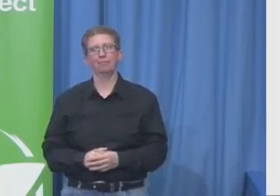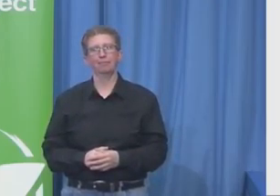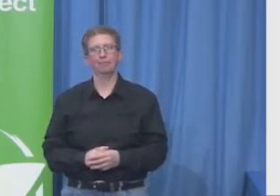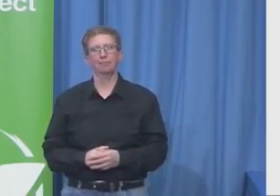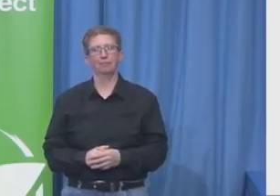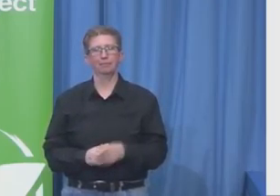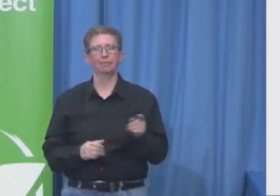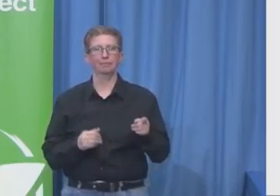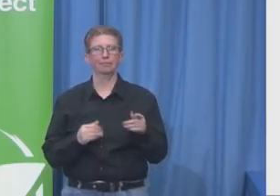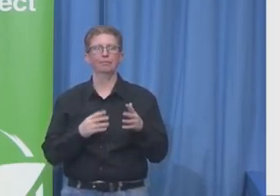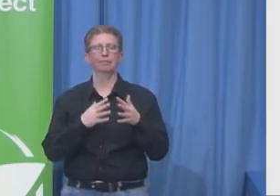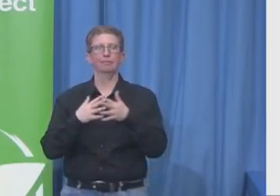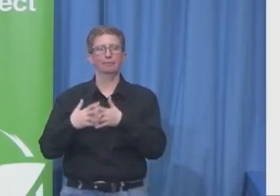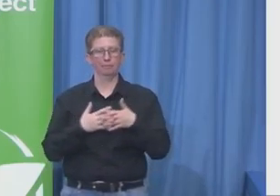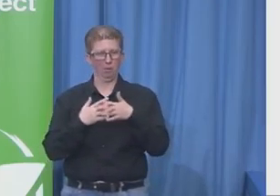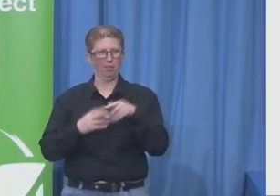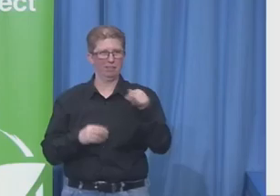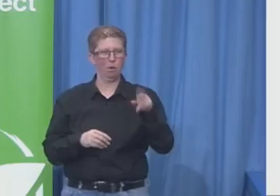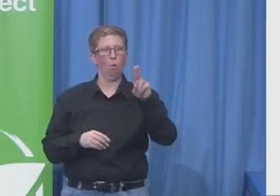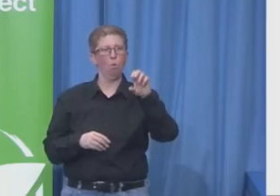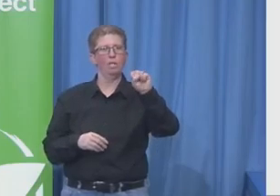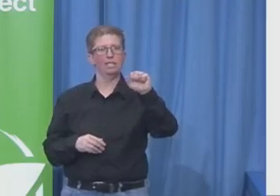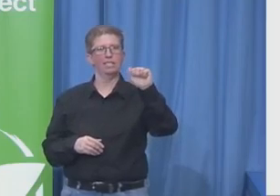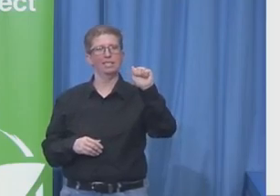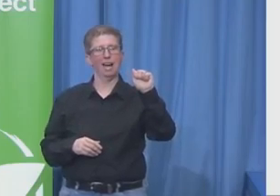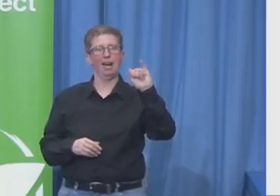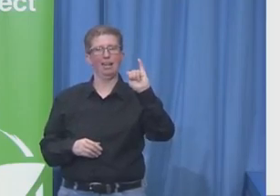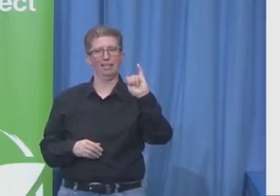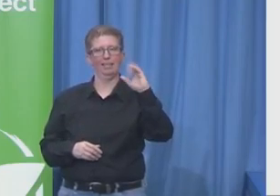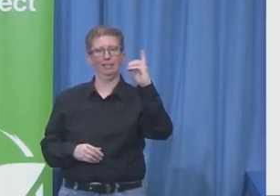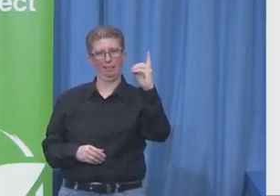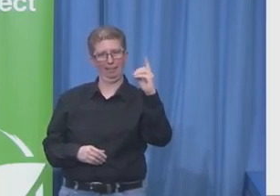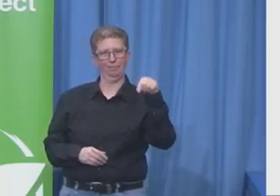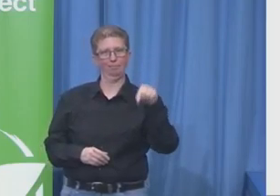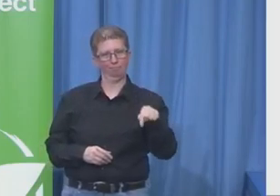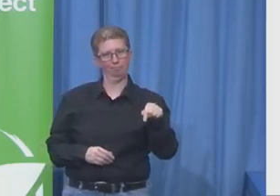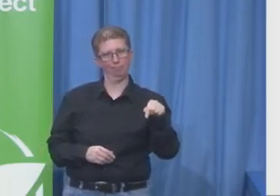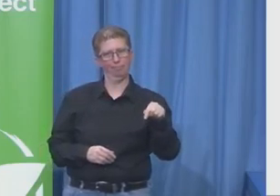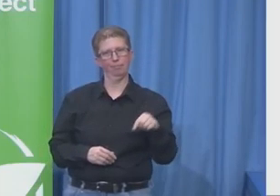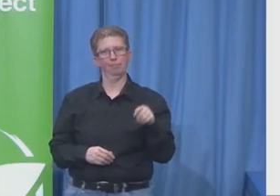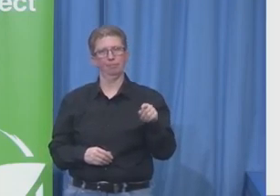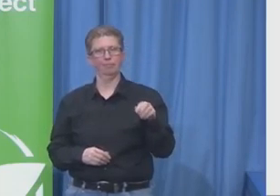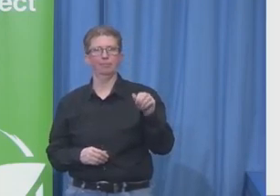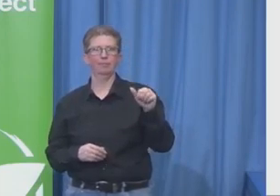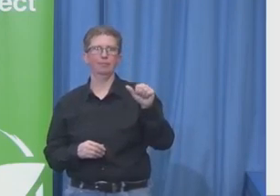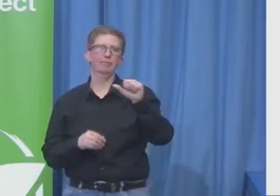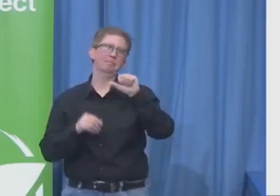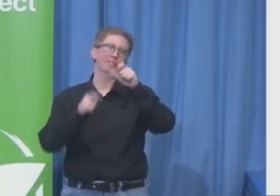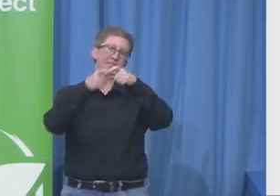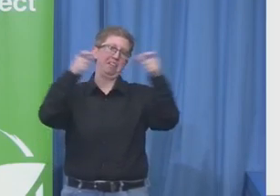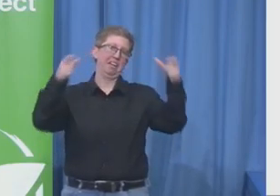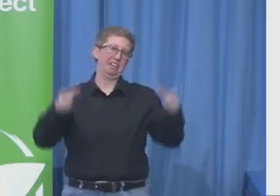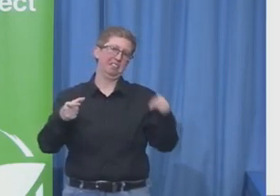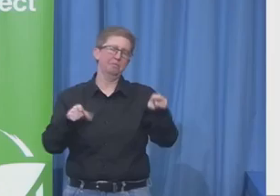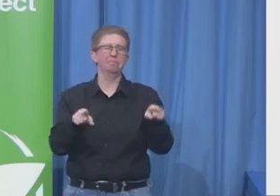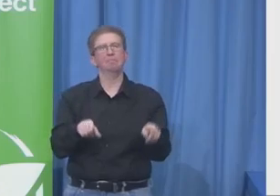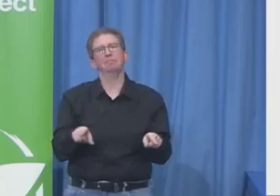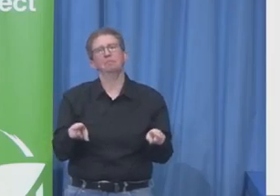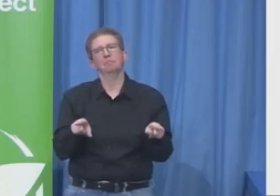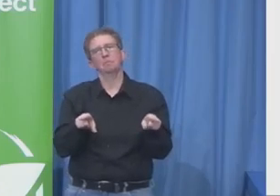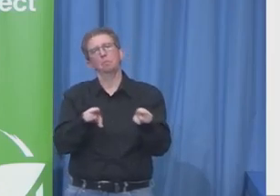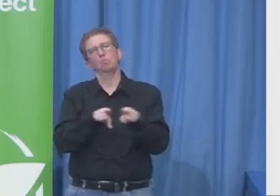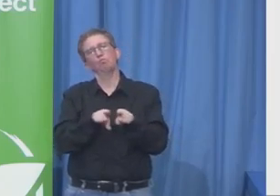acronym, is the US government's agency that leads its foreign assistance development programming around the